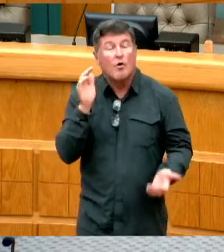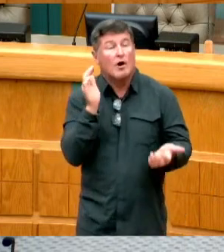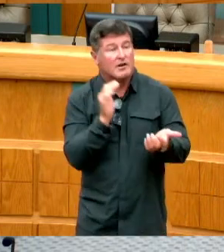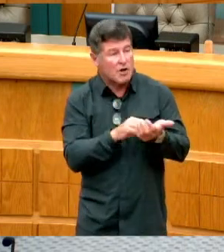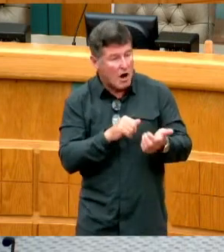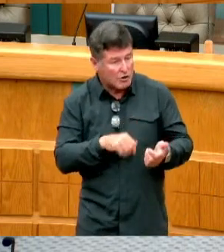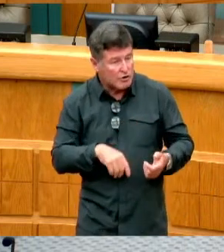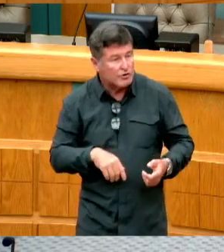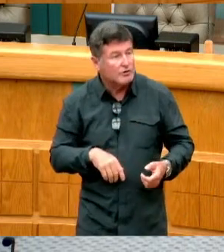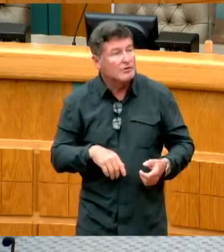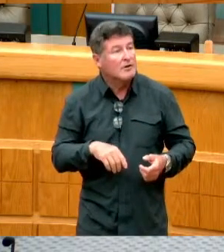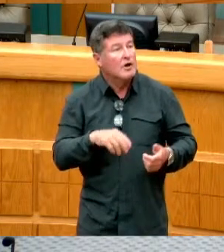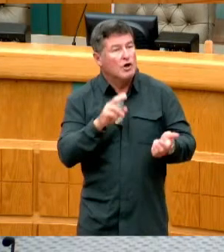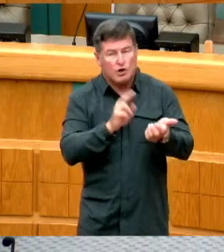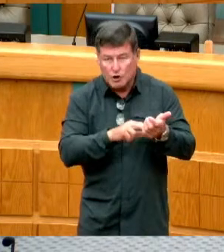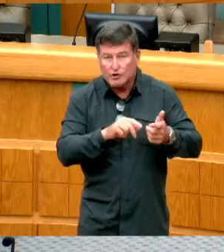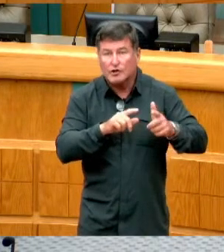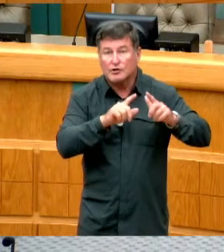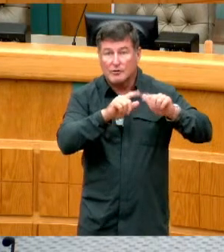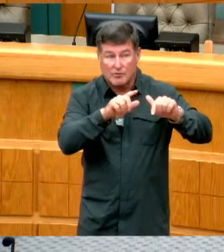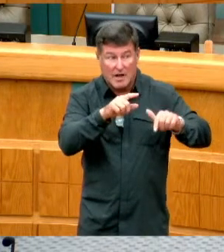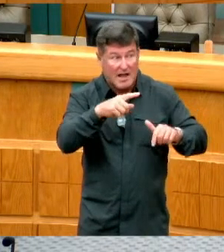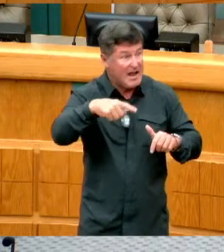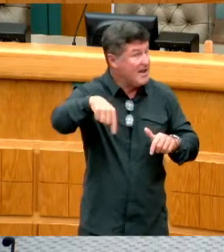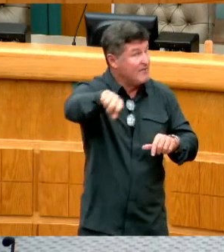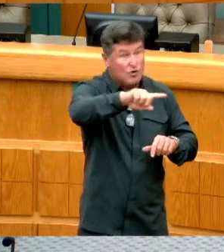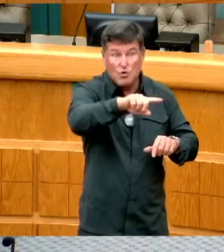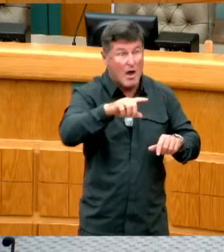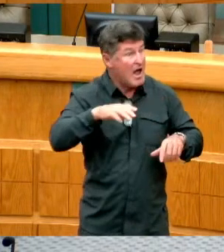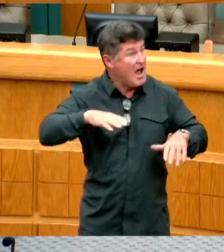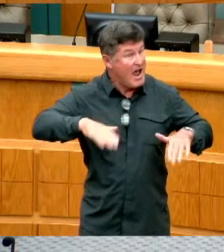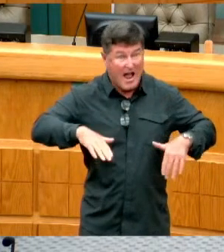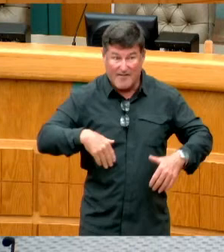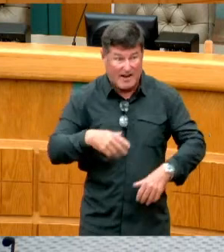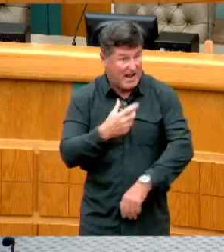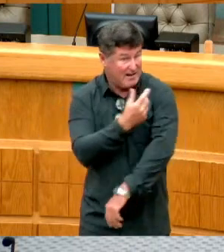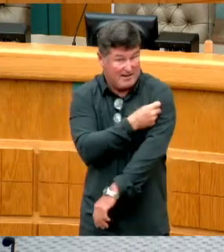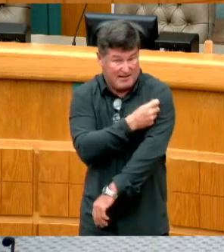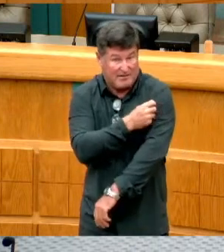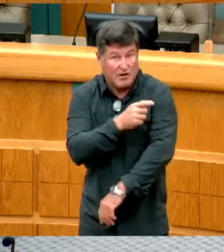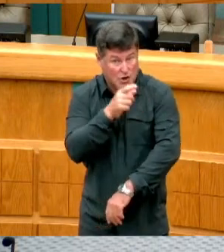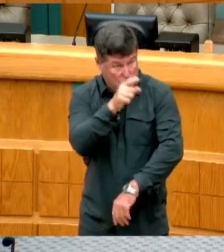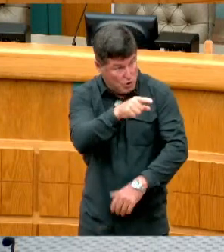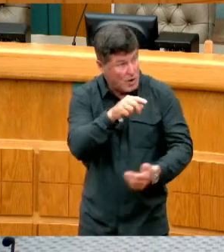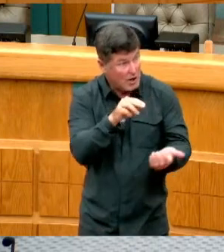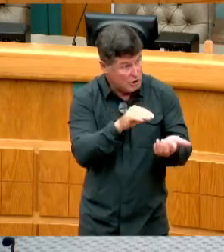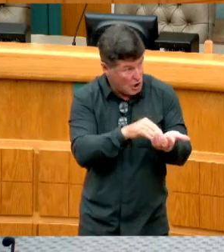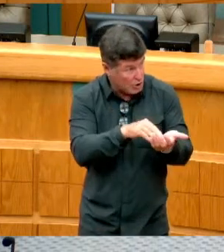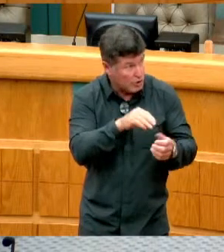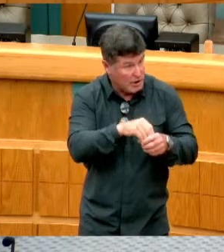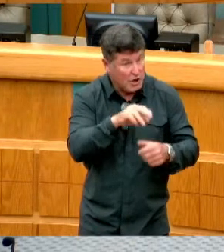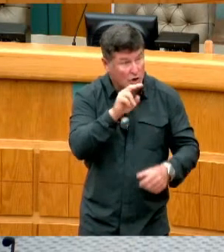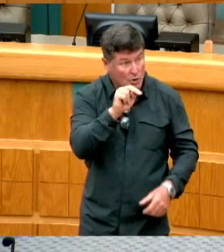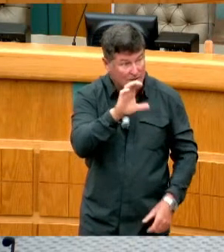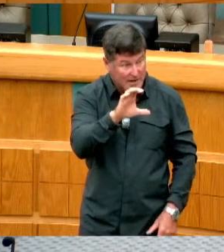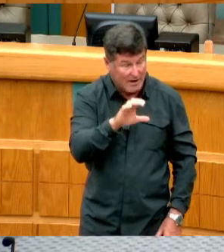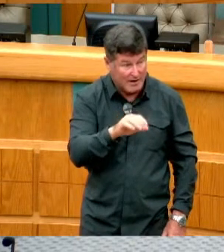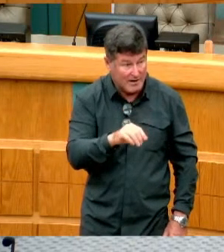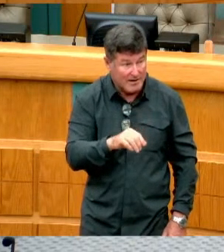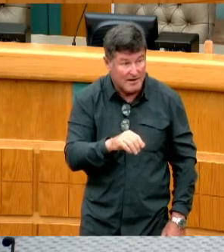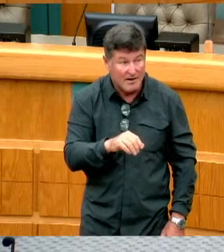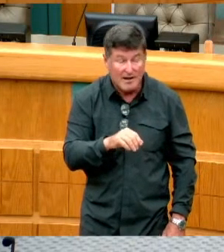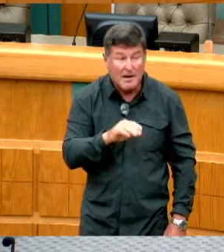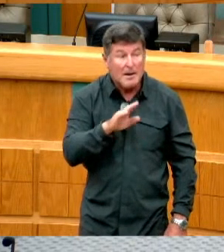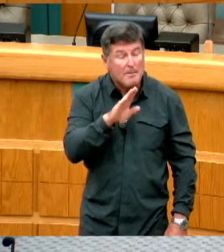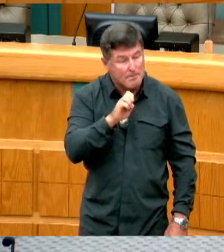physicians who have not received vaccines and they signed up as a provider, I can only advise you to be